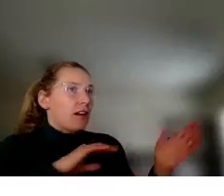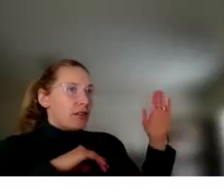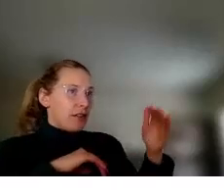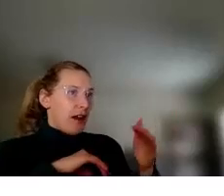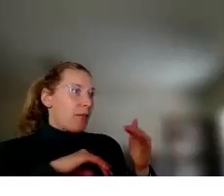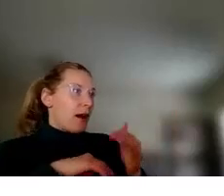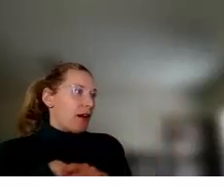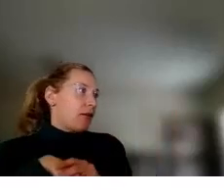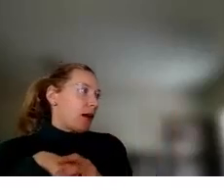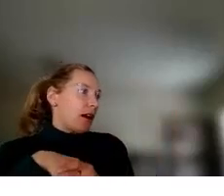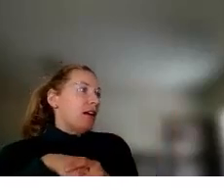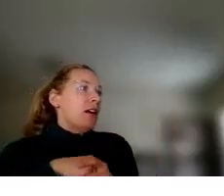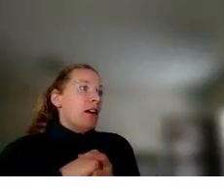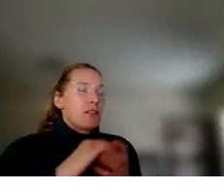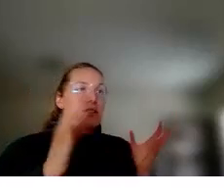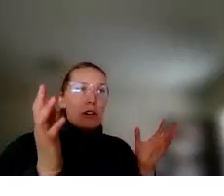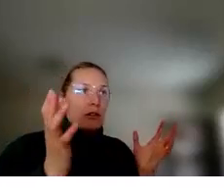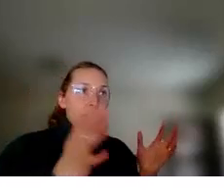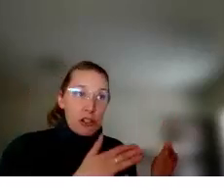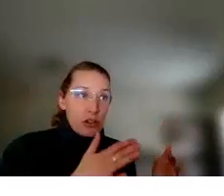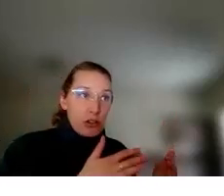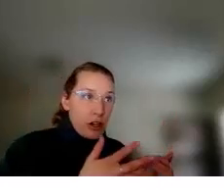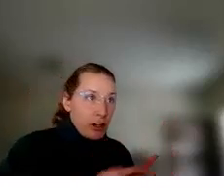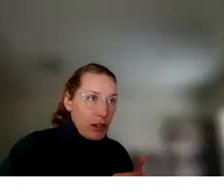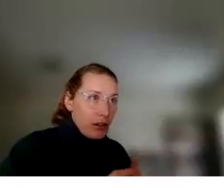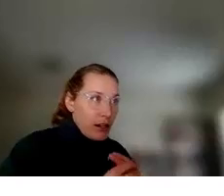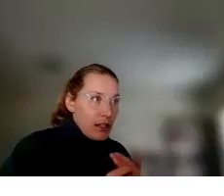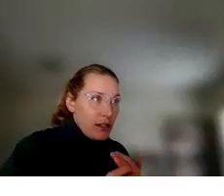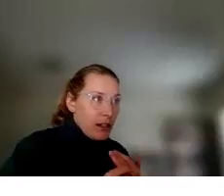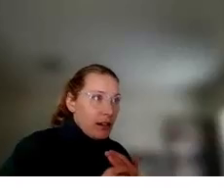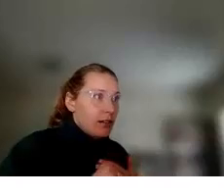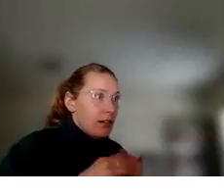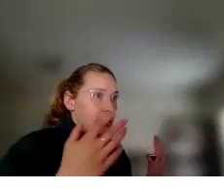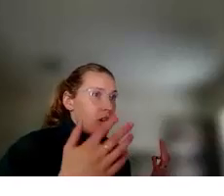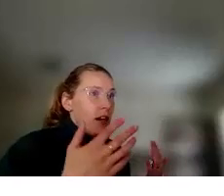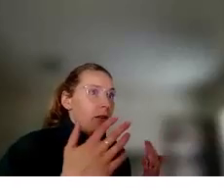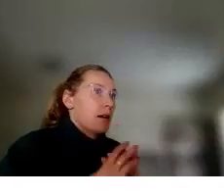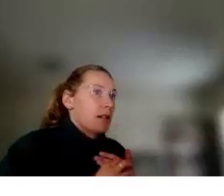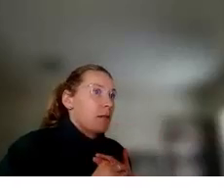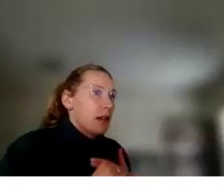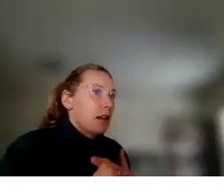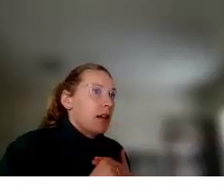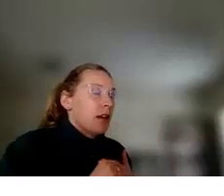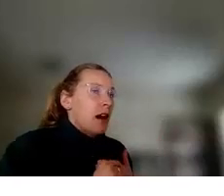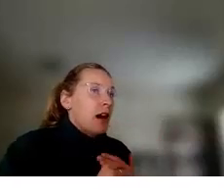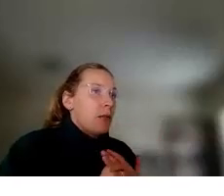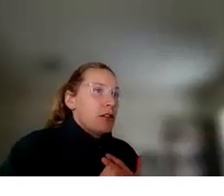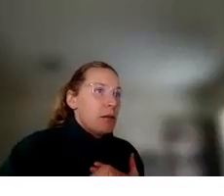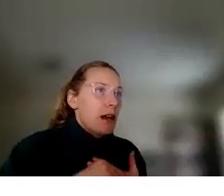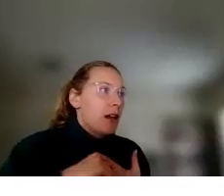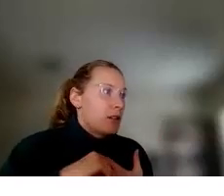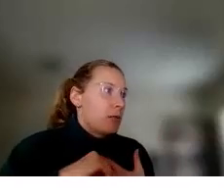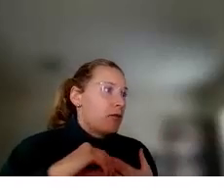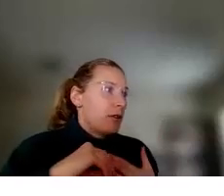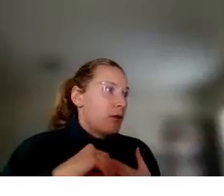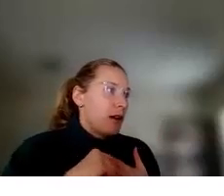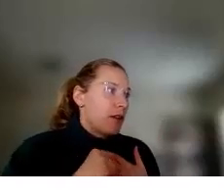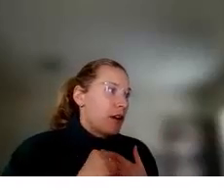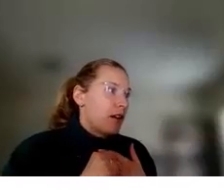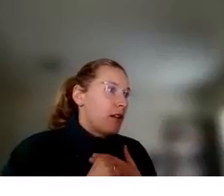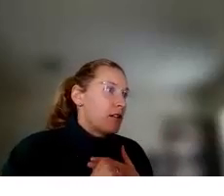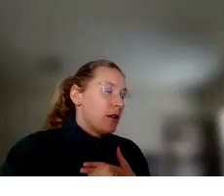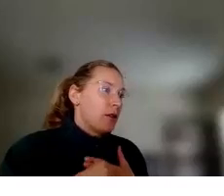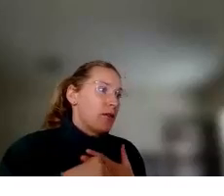of care, for that pathway, there's no additional targeting criteria that a child must meet to be eligible